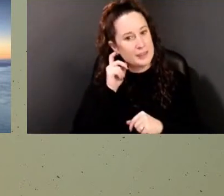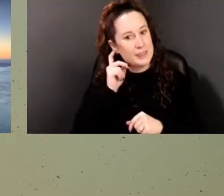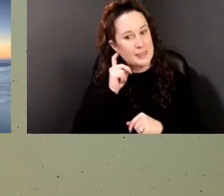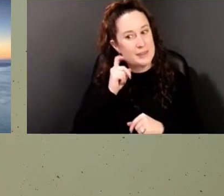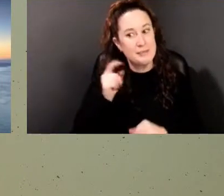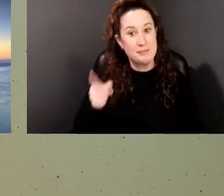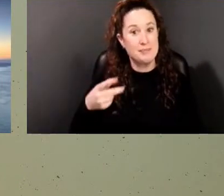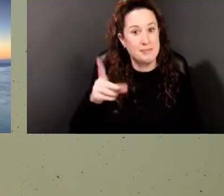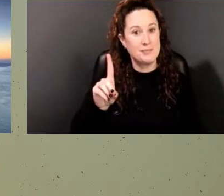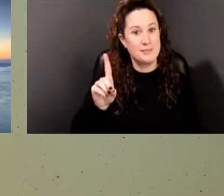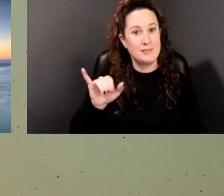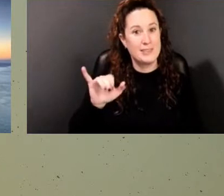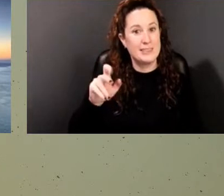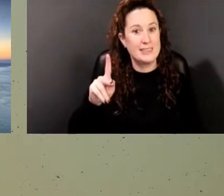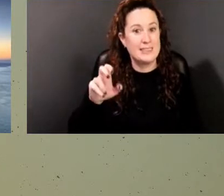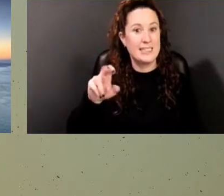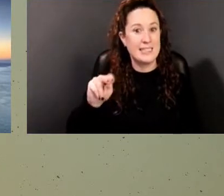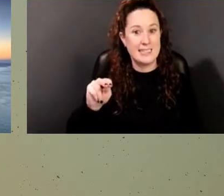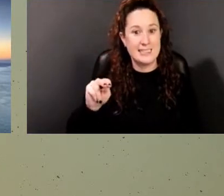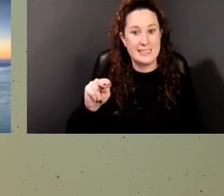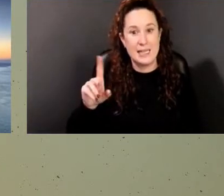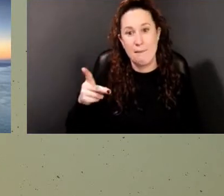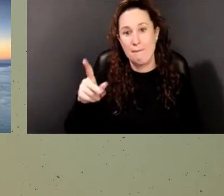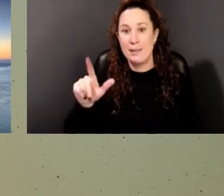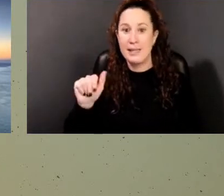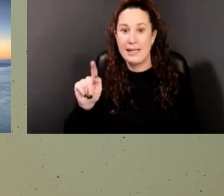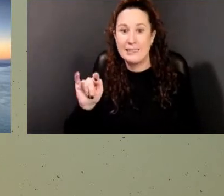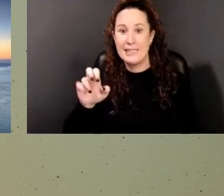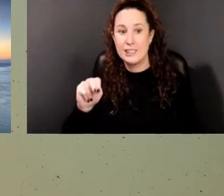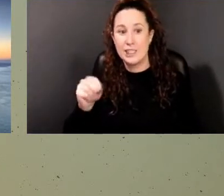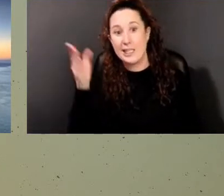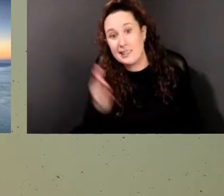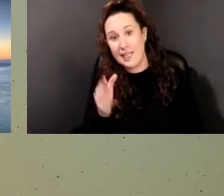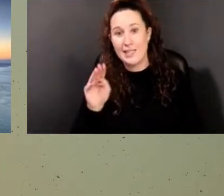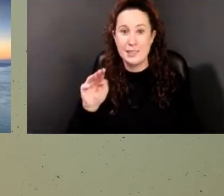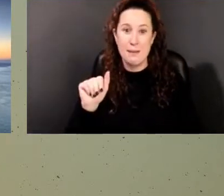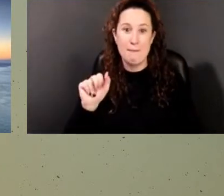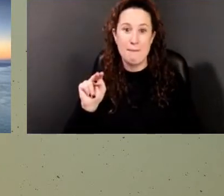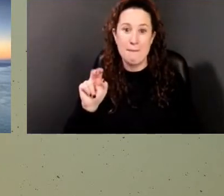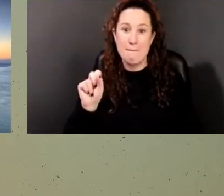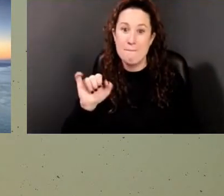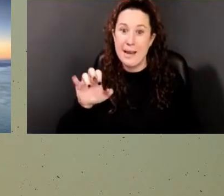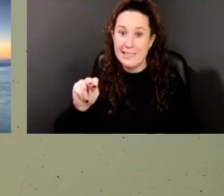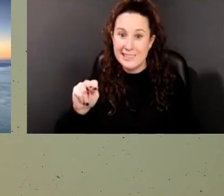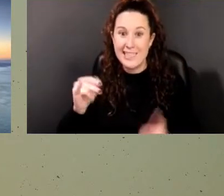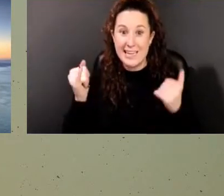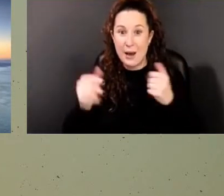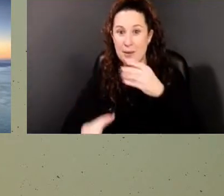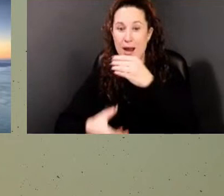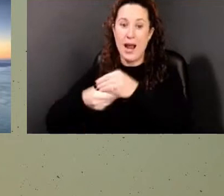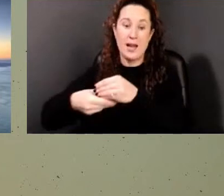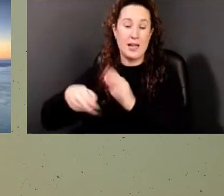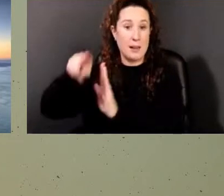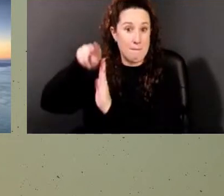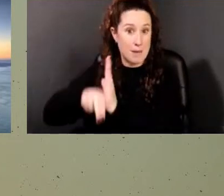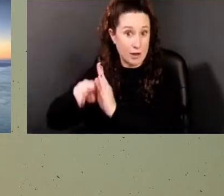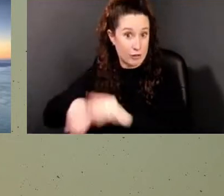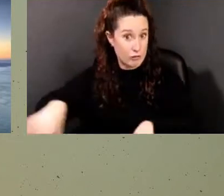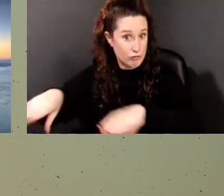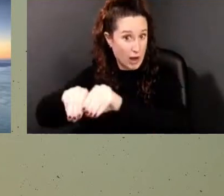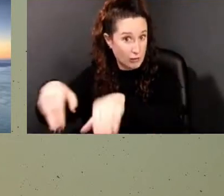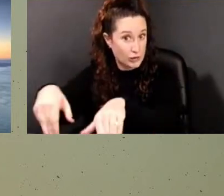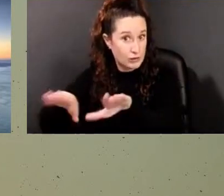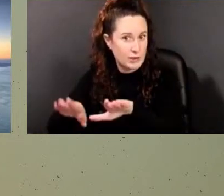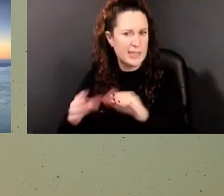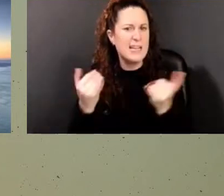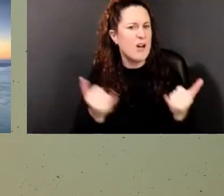Dickinson Plantation slash mansion, and now with the burial ground there. Have decisions been made